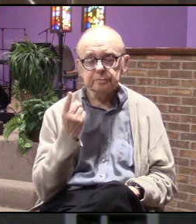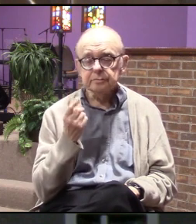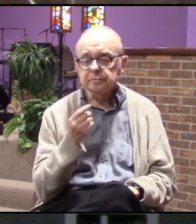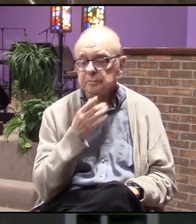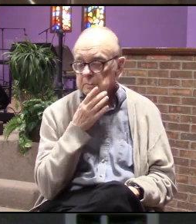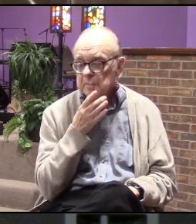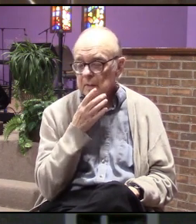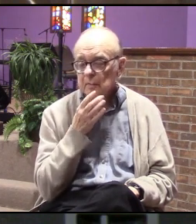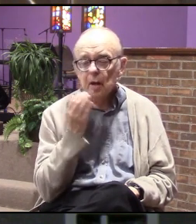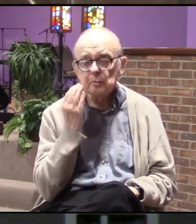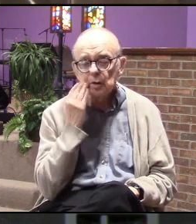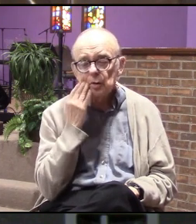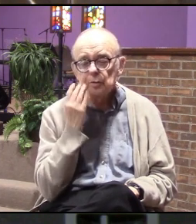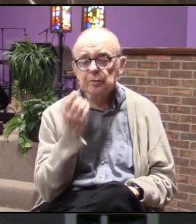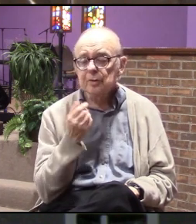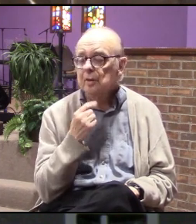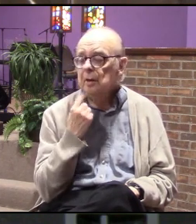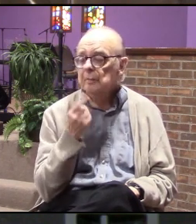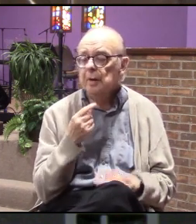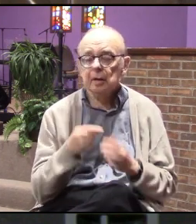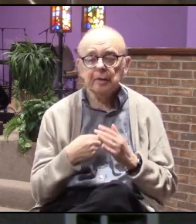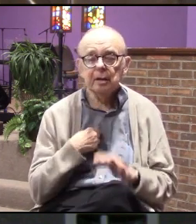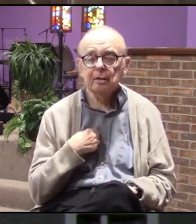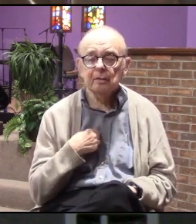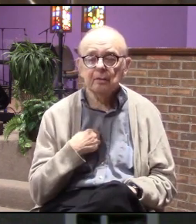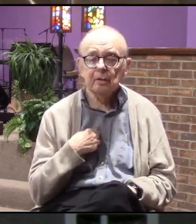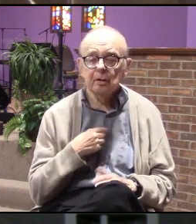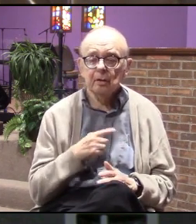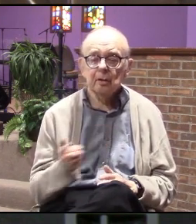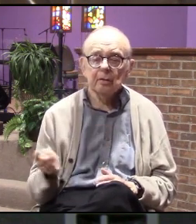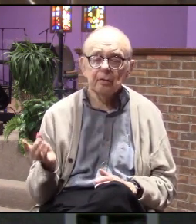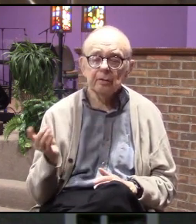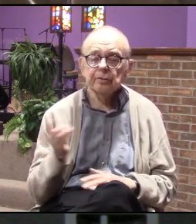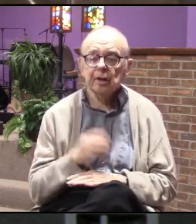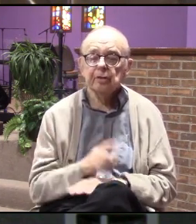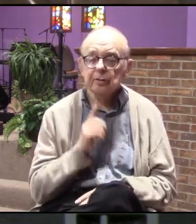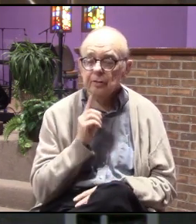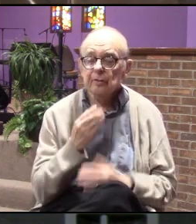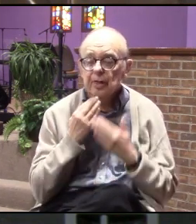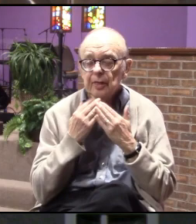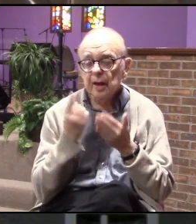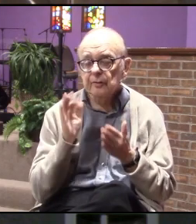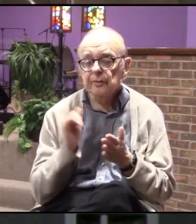she realizes who I am. And those days you're grateful for,